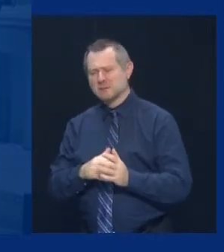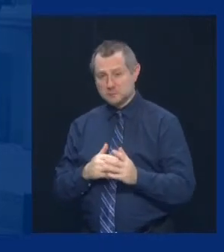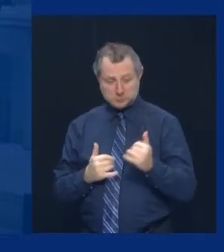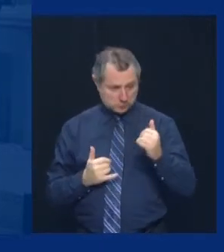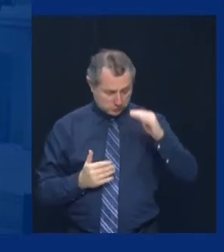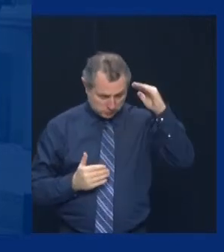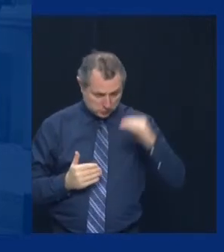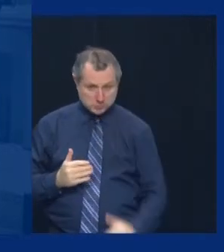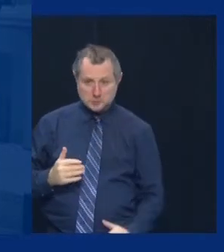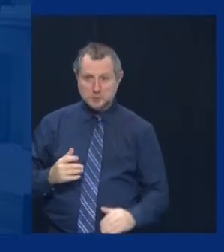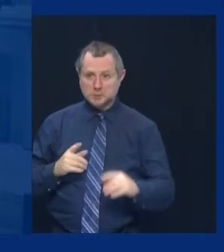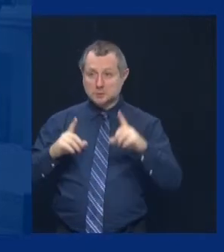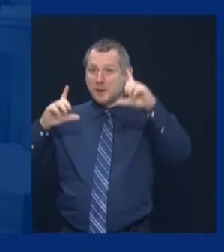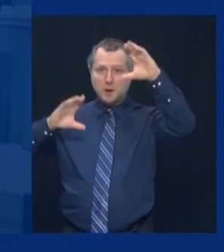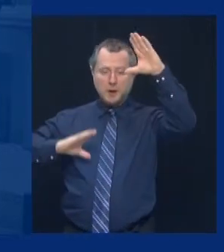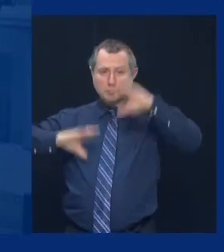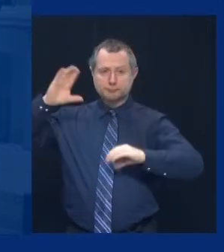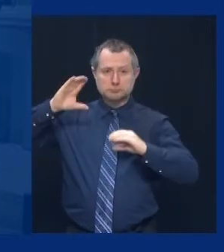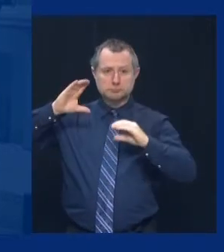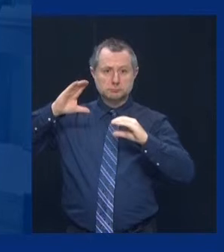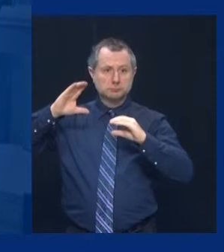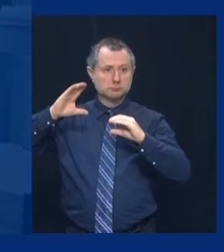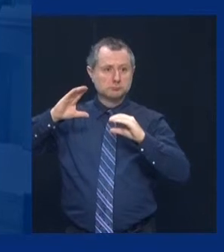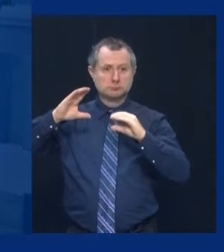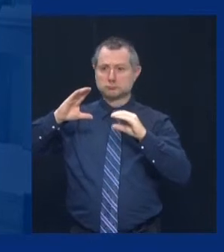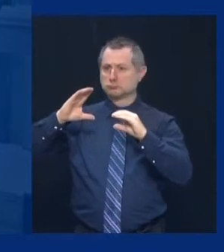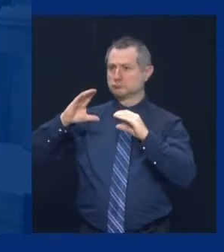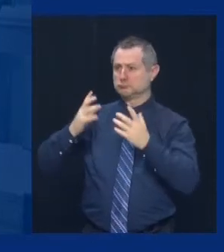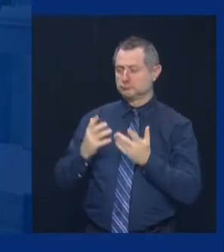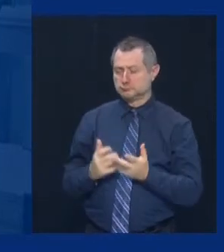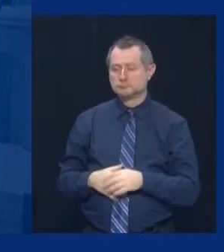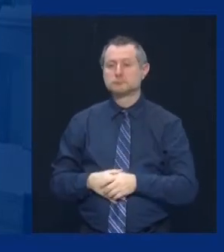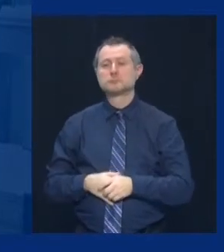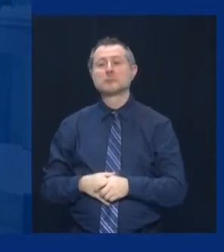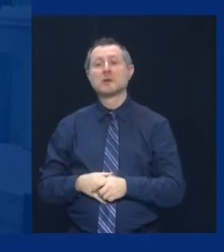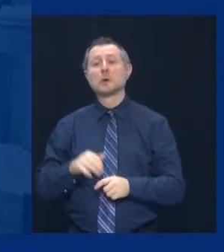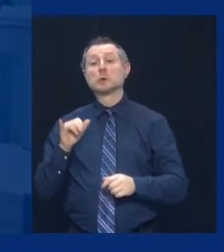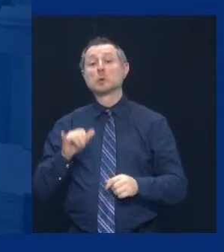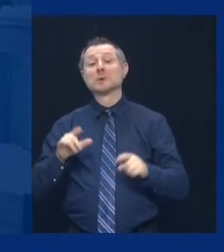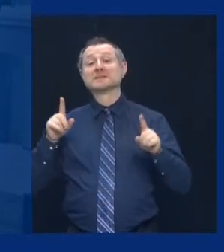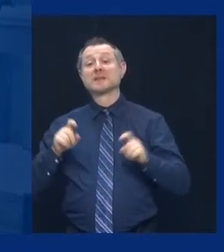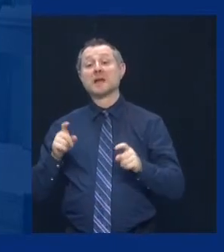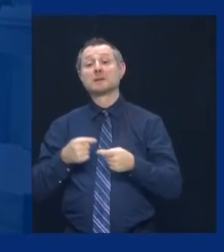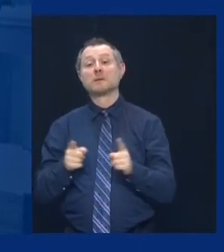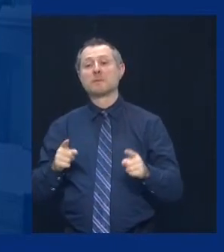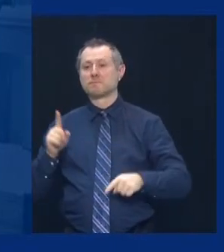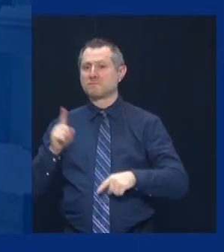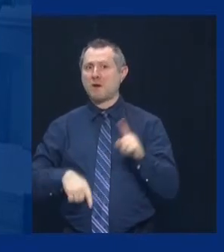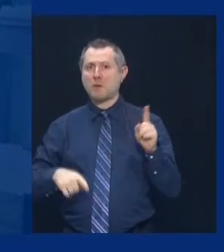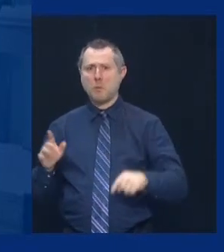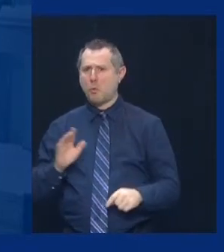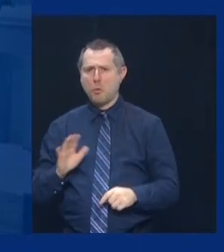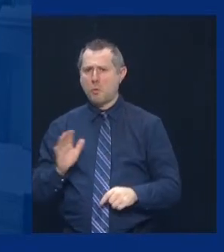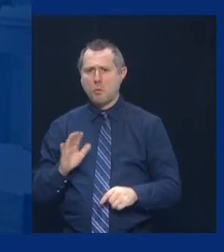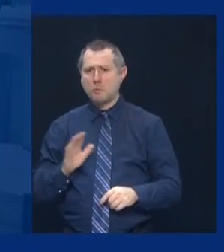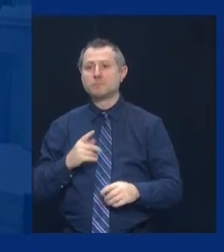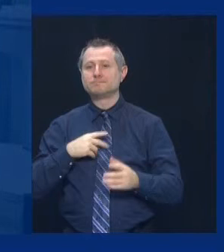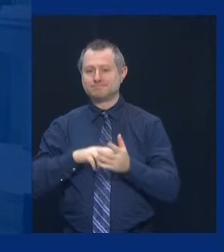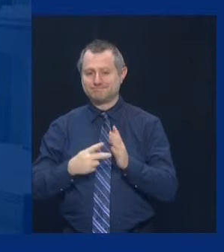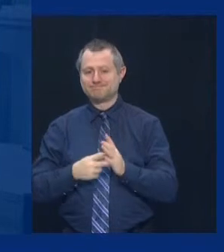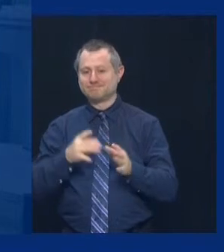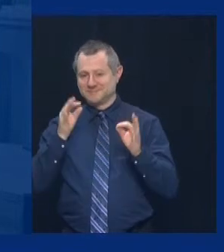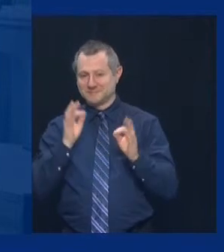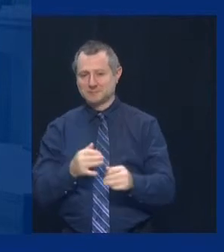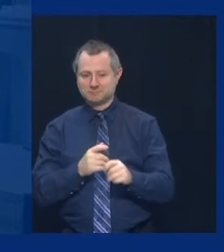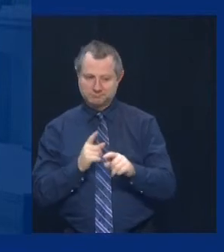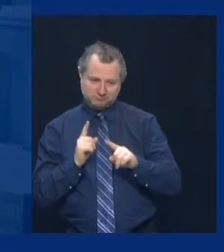is significantly low. And again, these tests are not random, right? They are people who go for tests. So who went